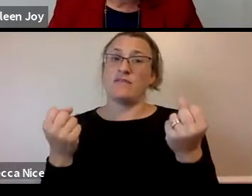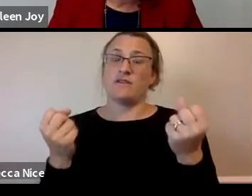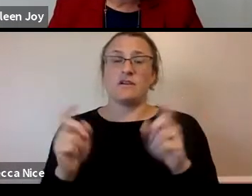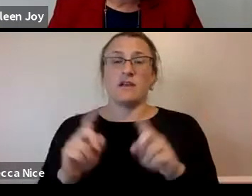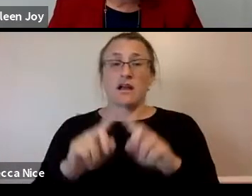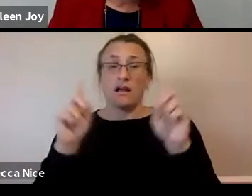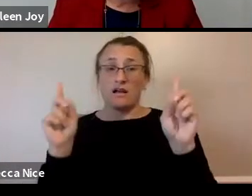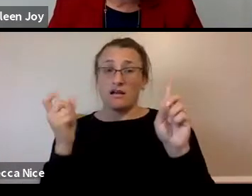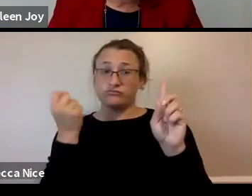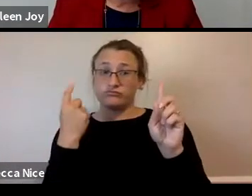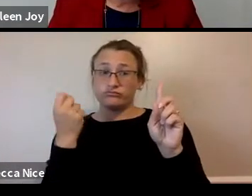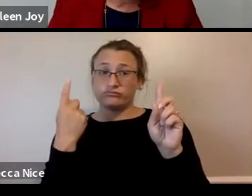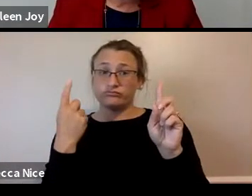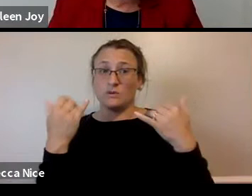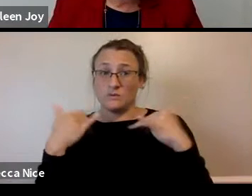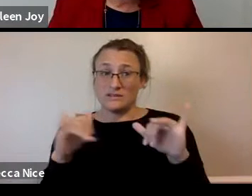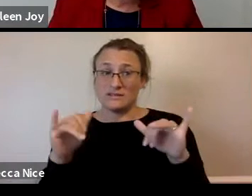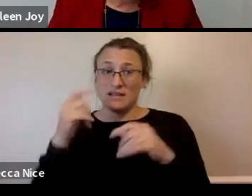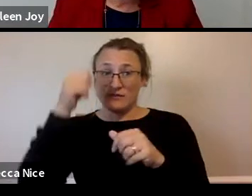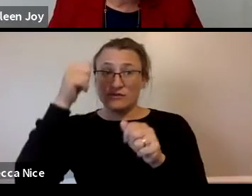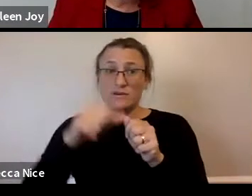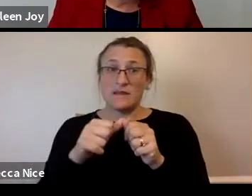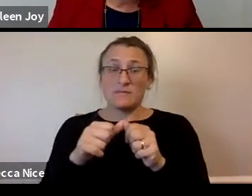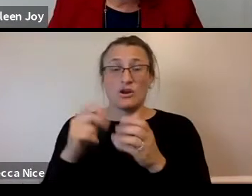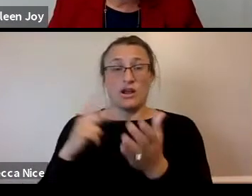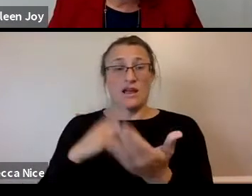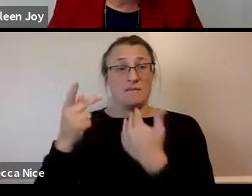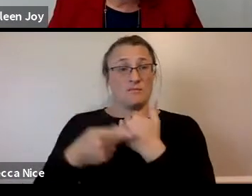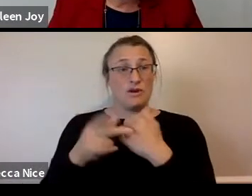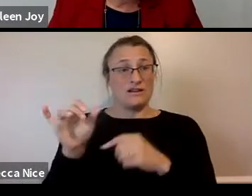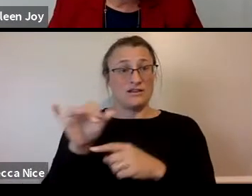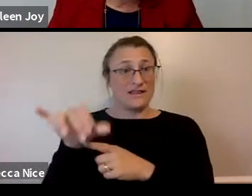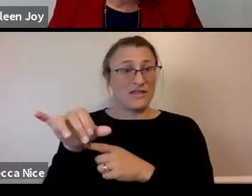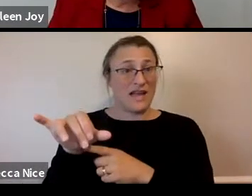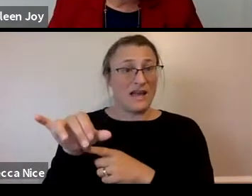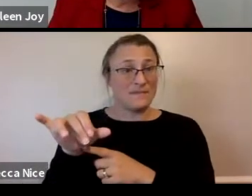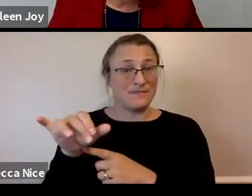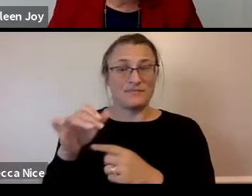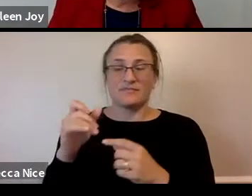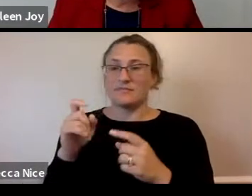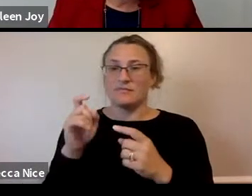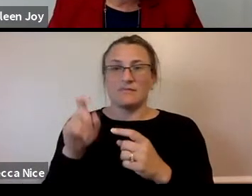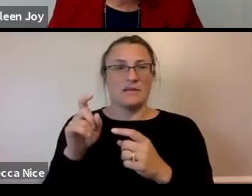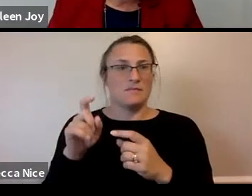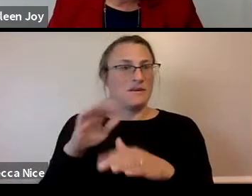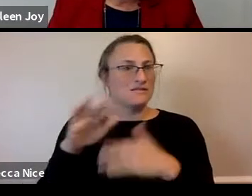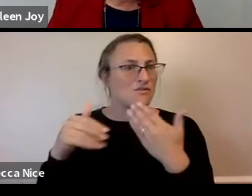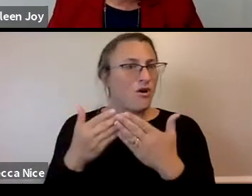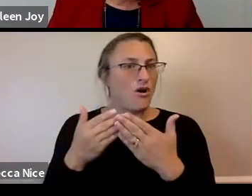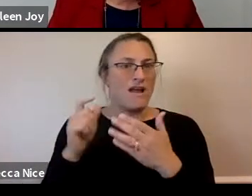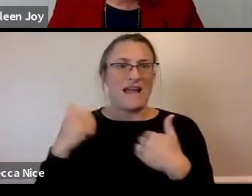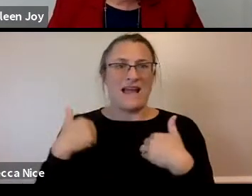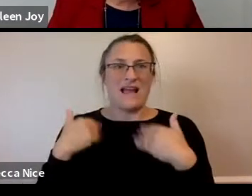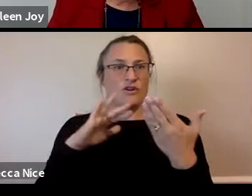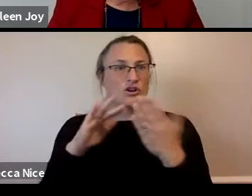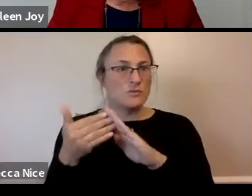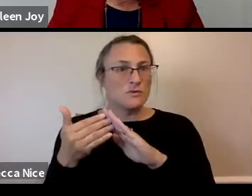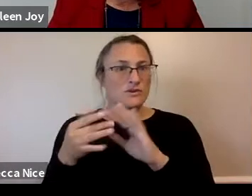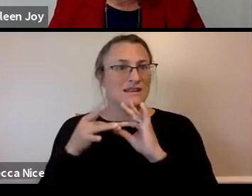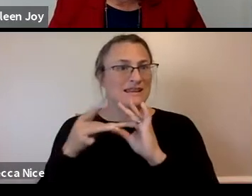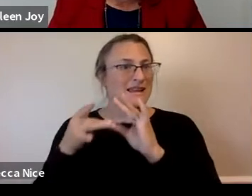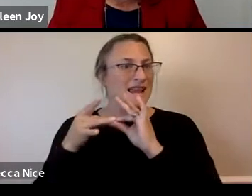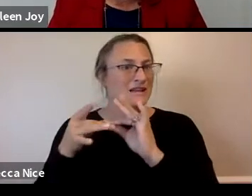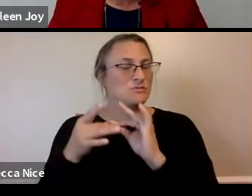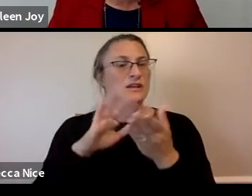cannot lose sight of the fact that projects like this must all have community engagement and community